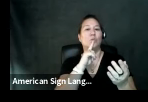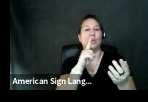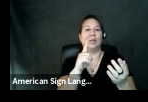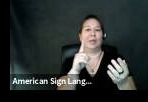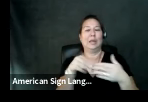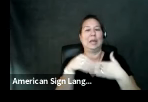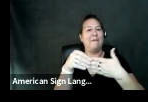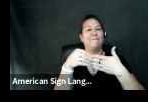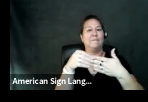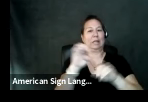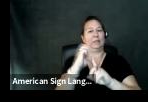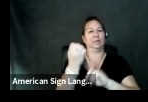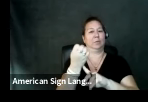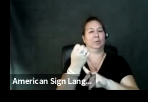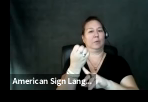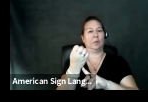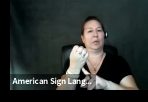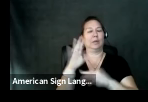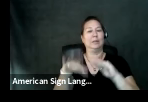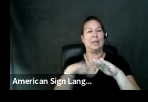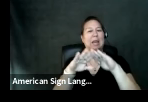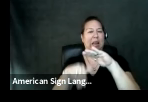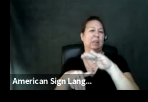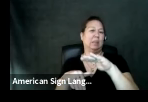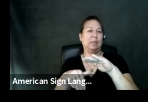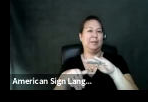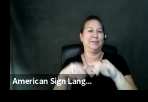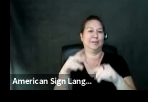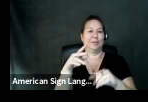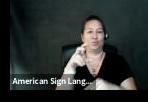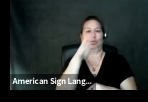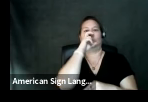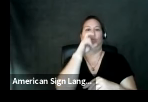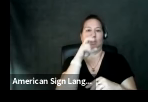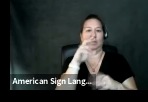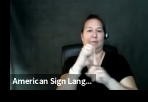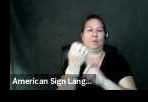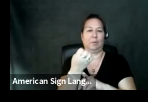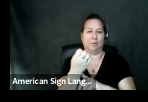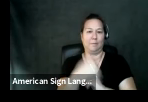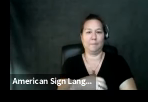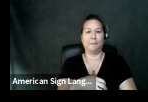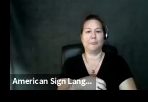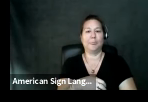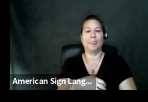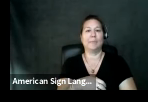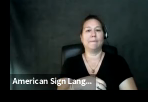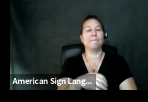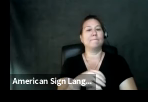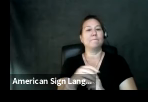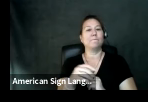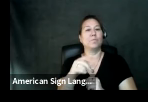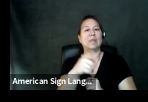doesn't always mean that it happens in the same setting. And as we had mentioned with Hillary earlier, and I believe also Carrie, is that this